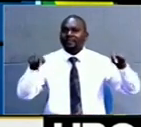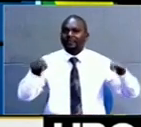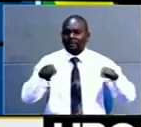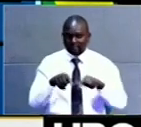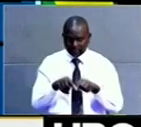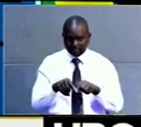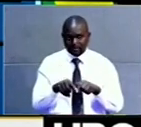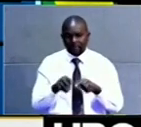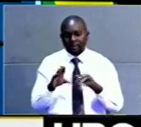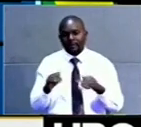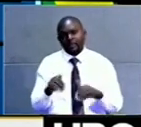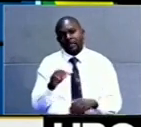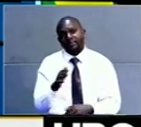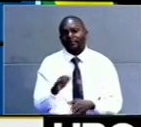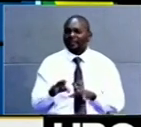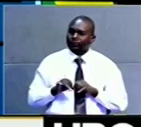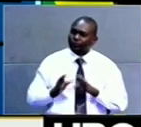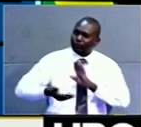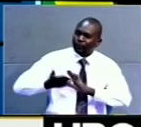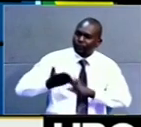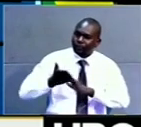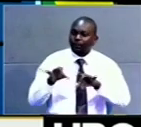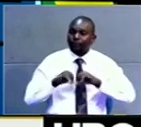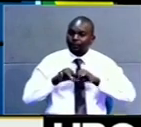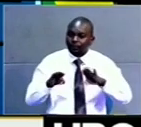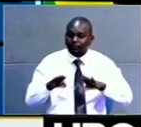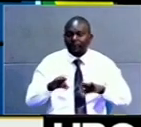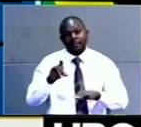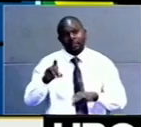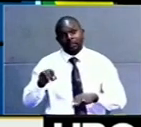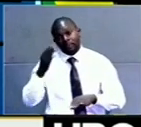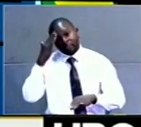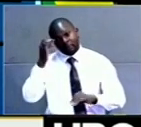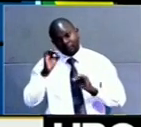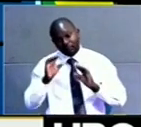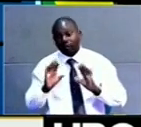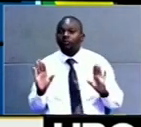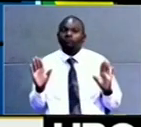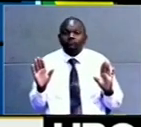which phenomenon favored the rapid spread of the virus, are not known for sobriety.